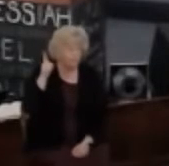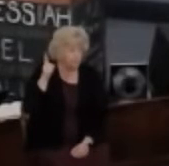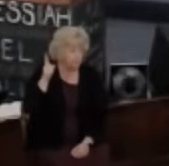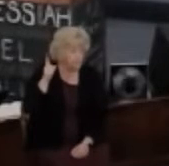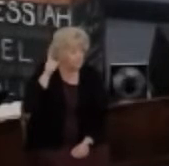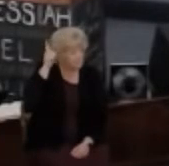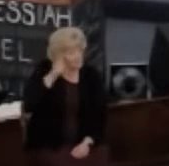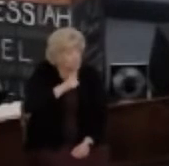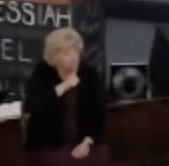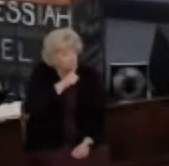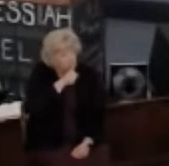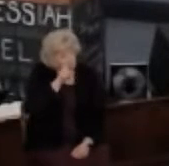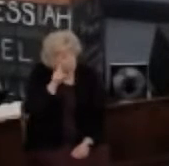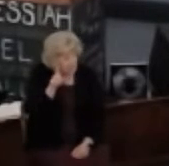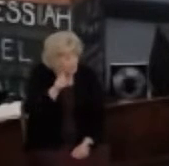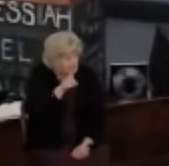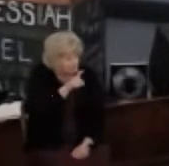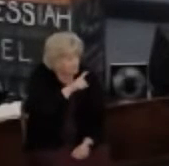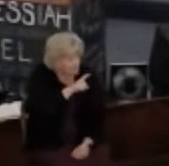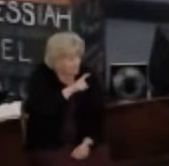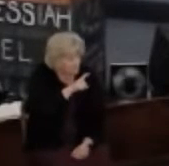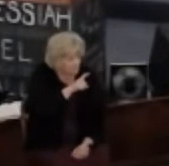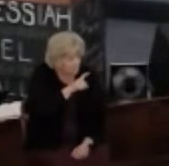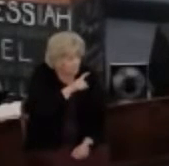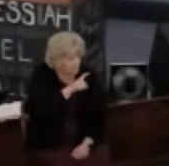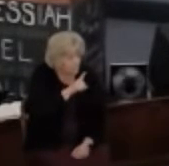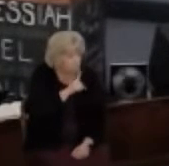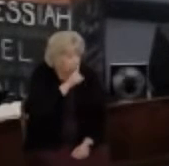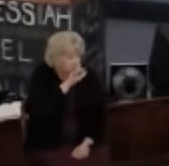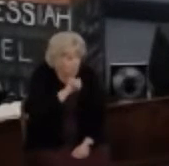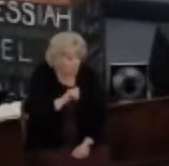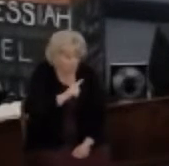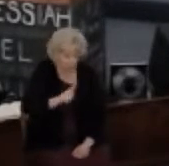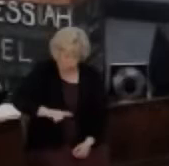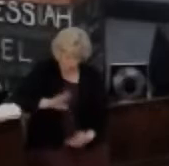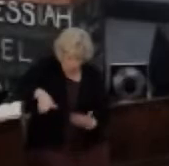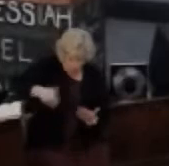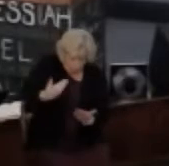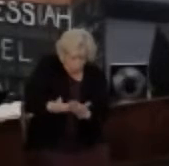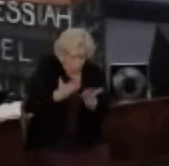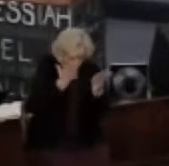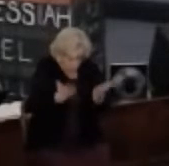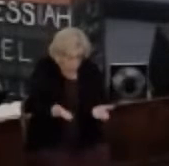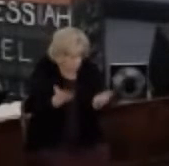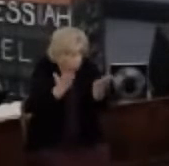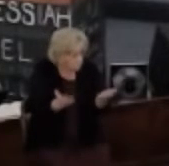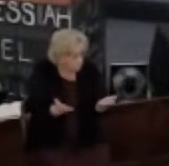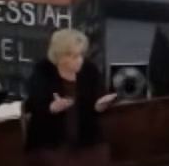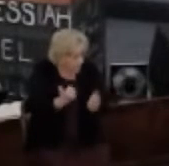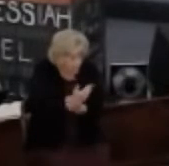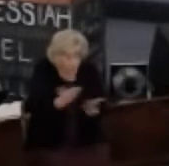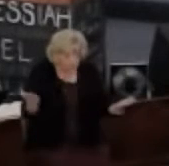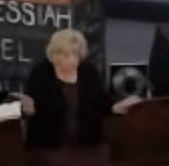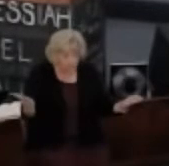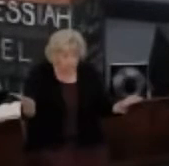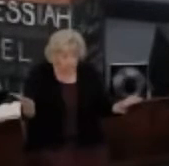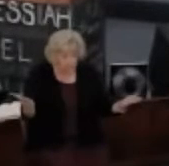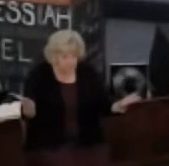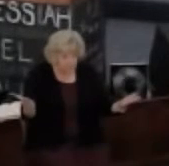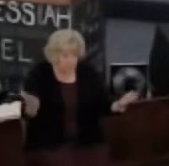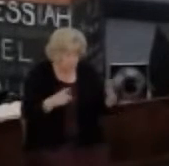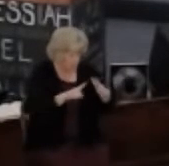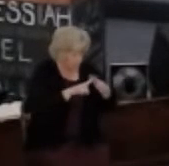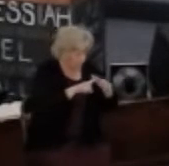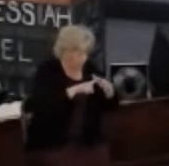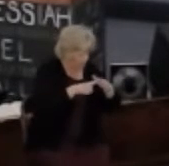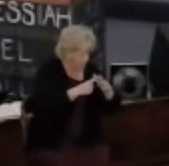really the Lord of everything? Is he the Lord of all? Is he? At the beginning